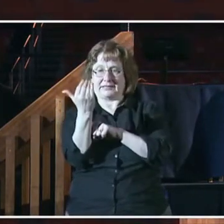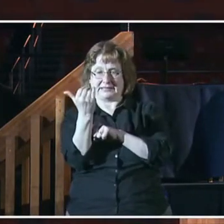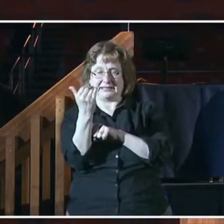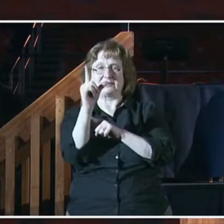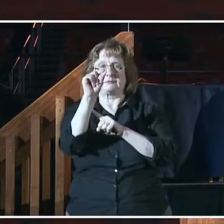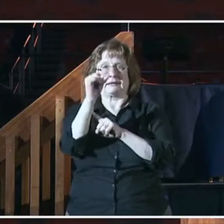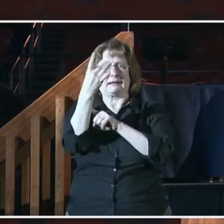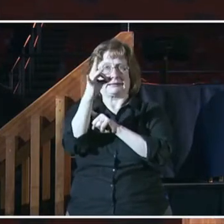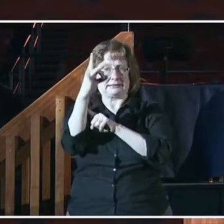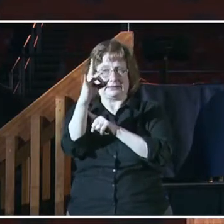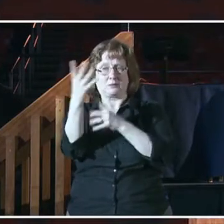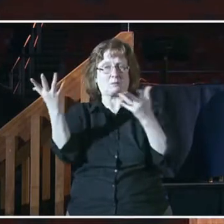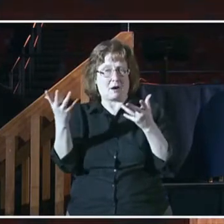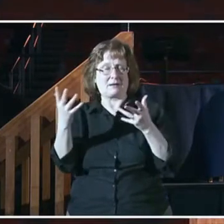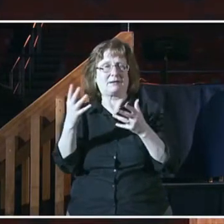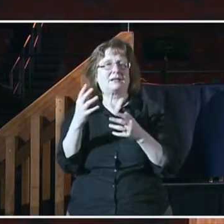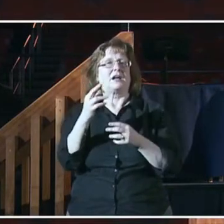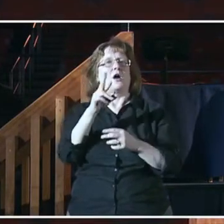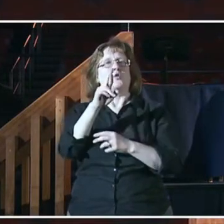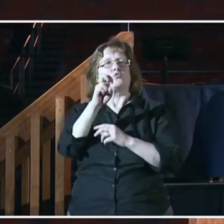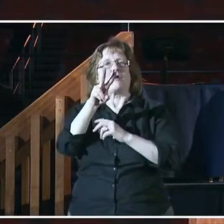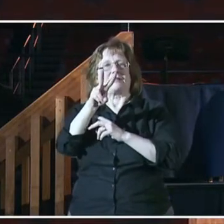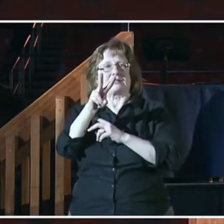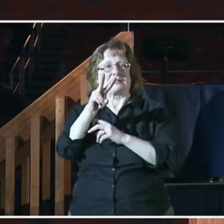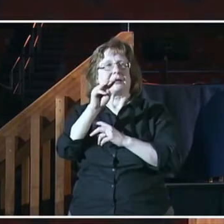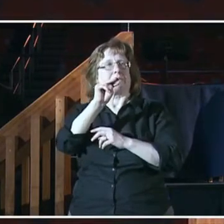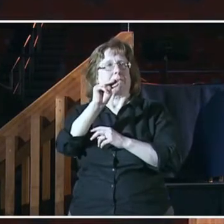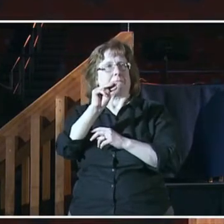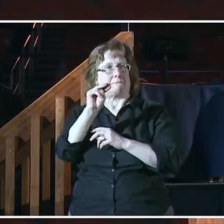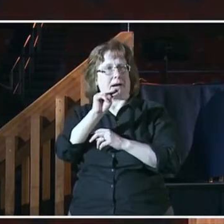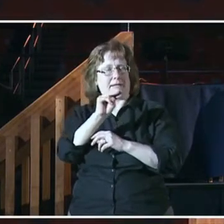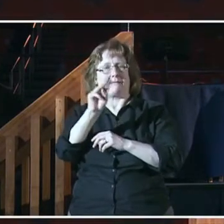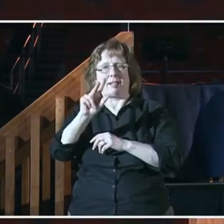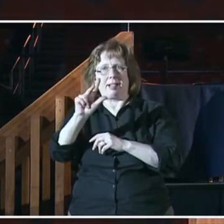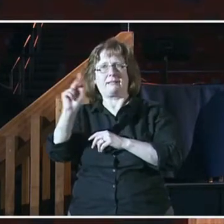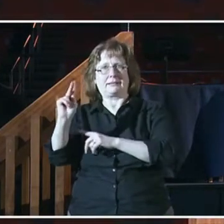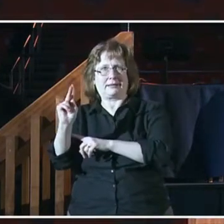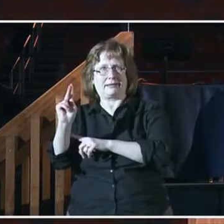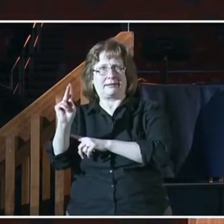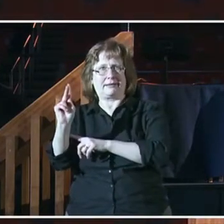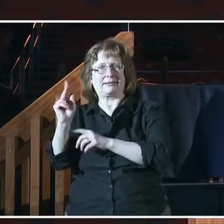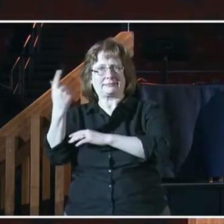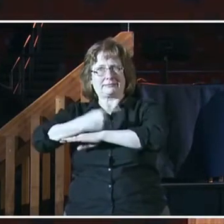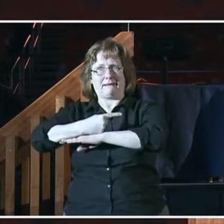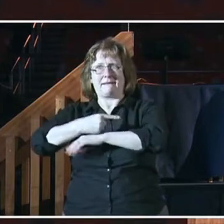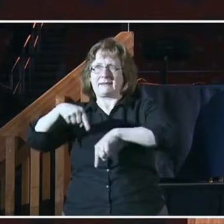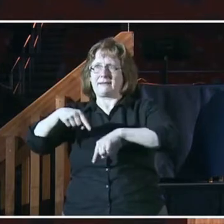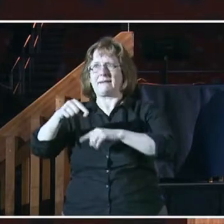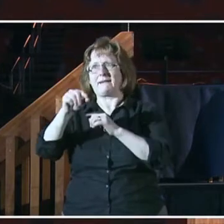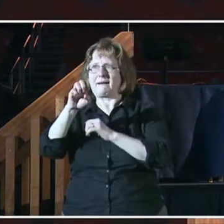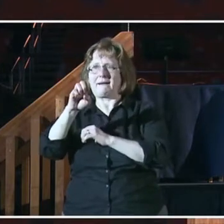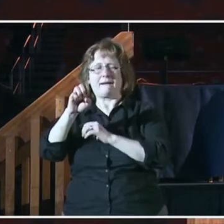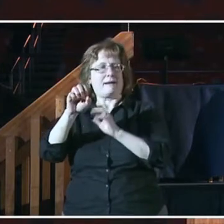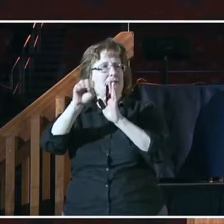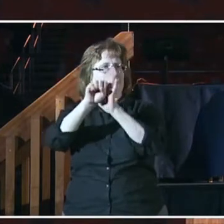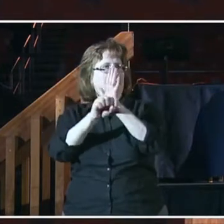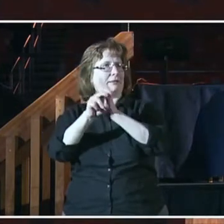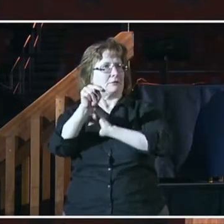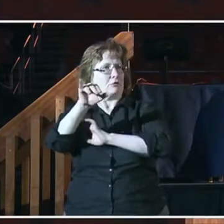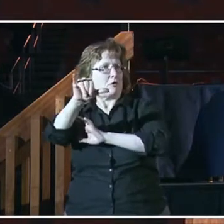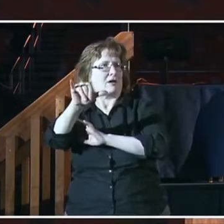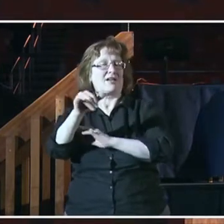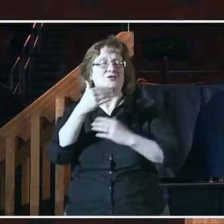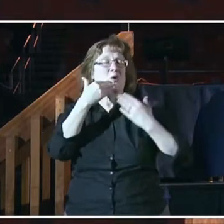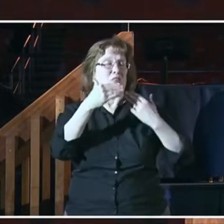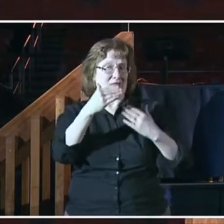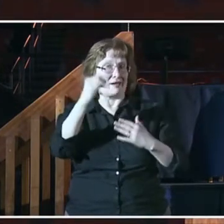15, 2018 as Reverend Dr. Martin Luther King Jr. Day in the Empire State. Please join me in thanking Governor Cuomo for